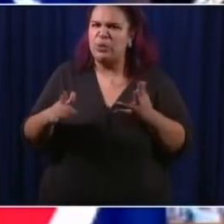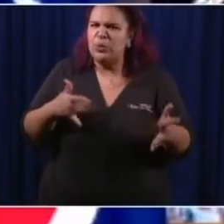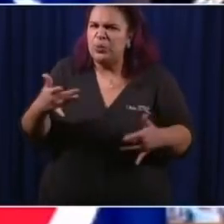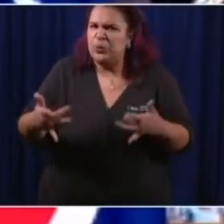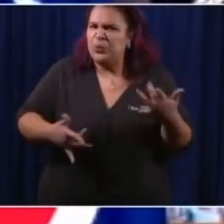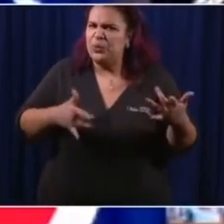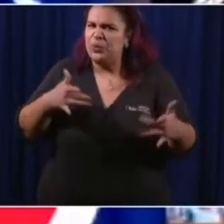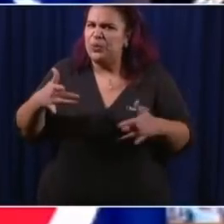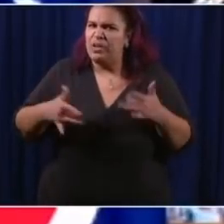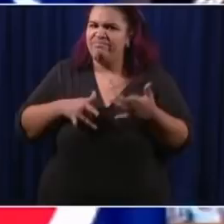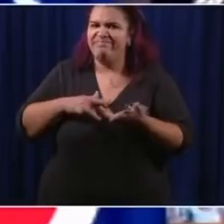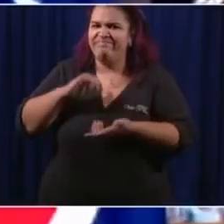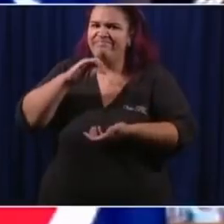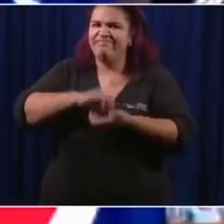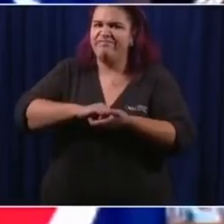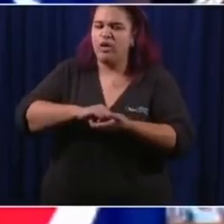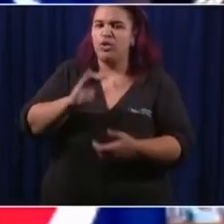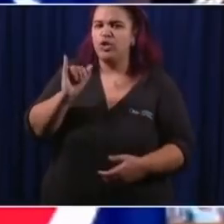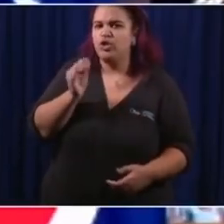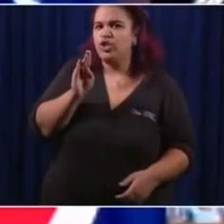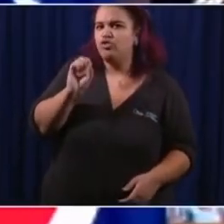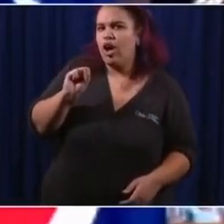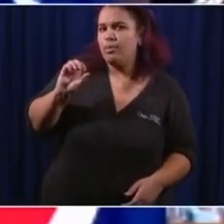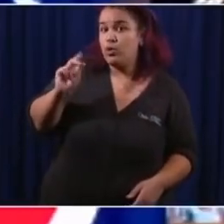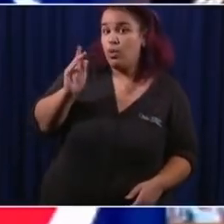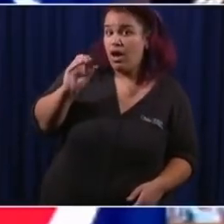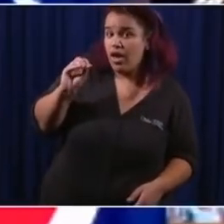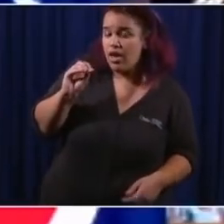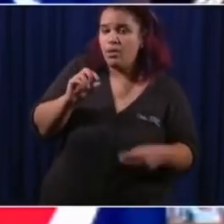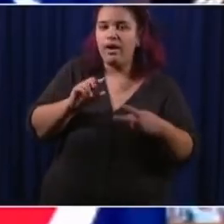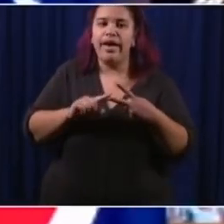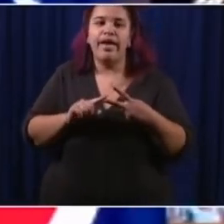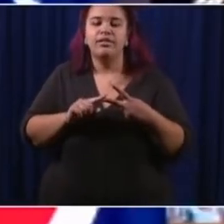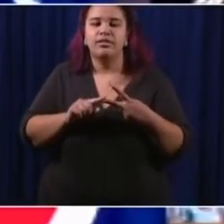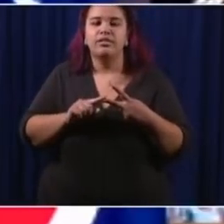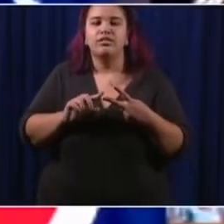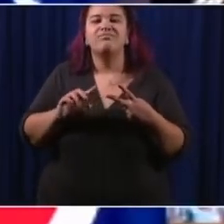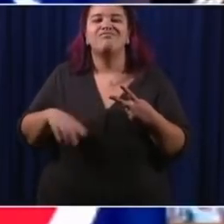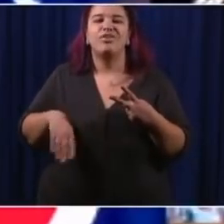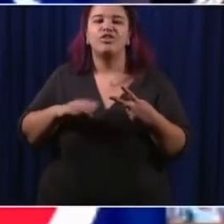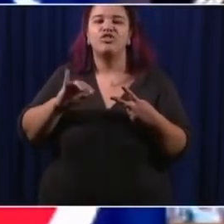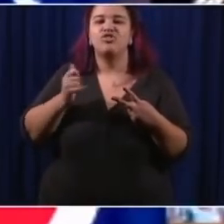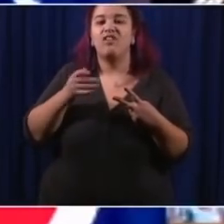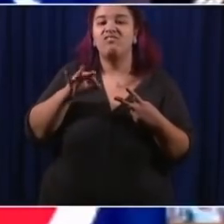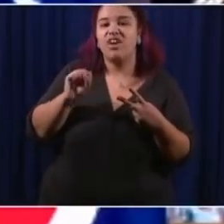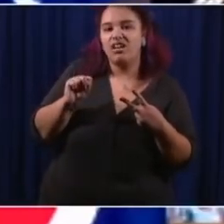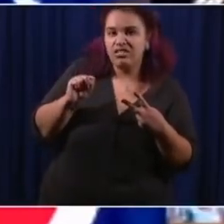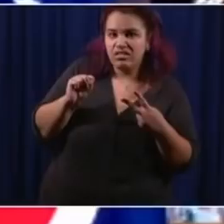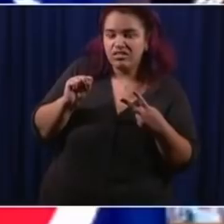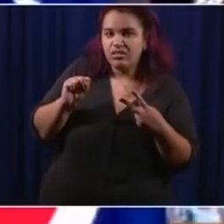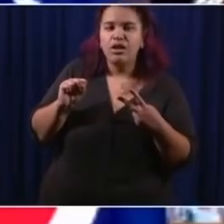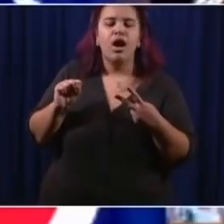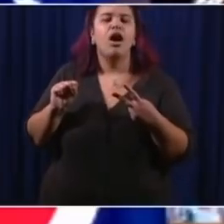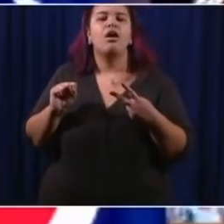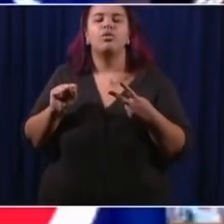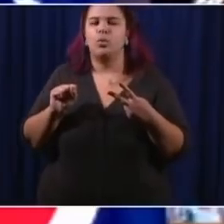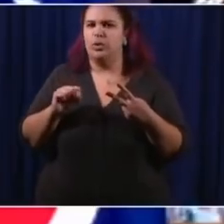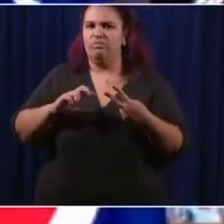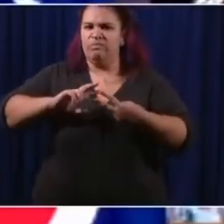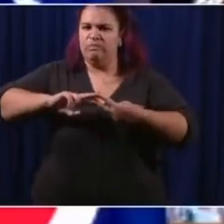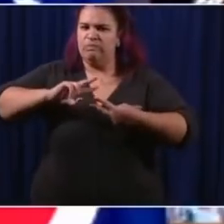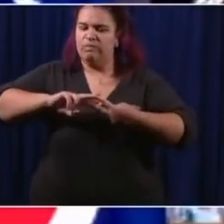and our folks from the Department of Job and Family Services who are working on with local communities